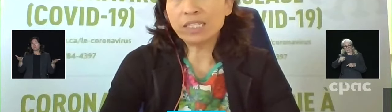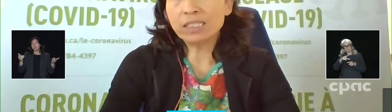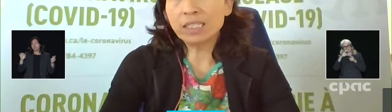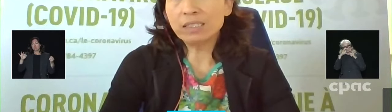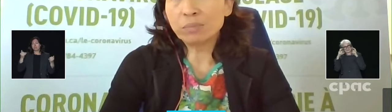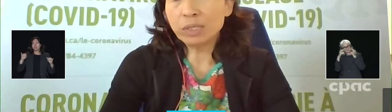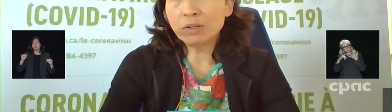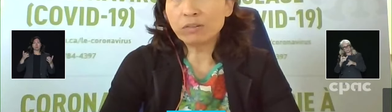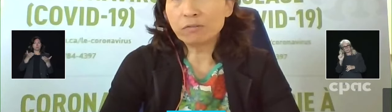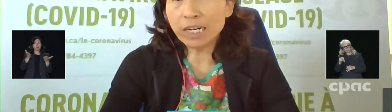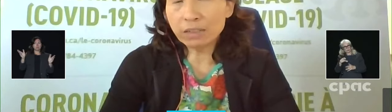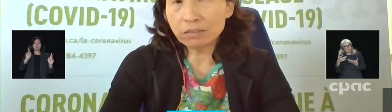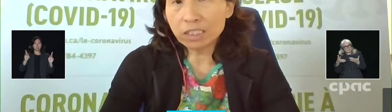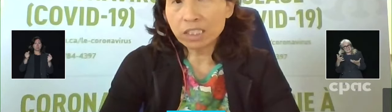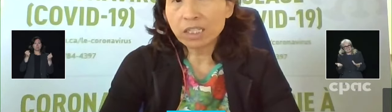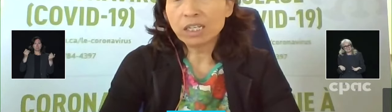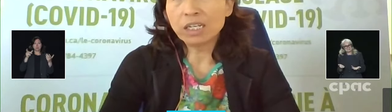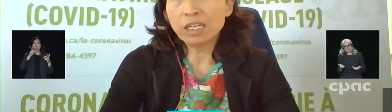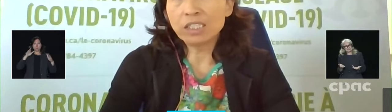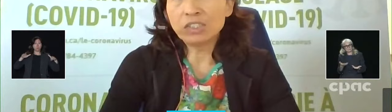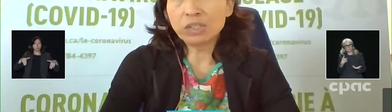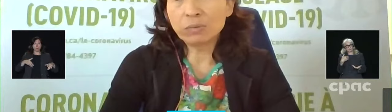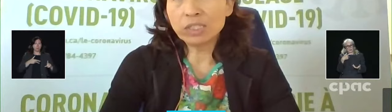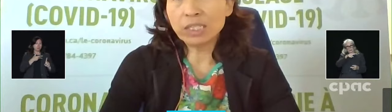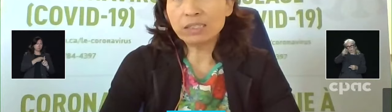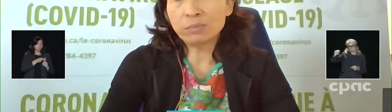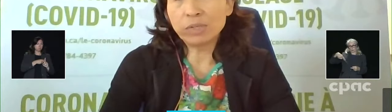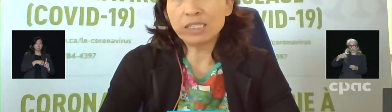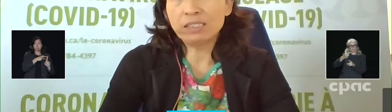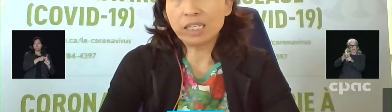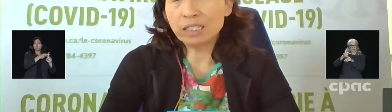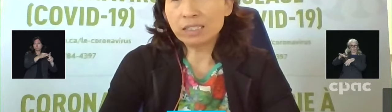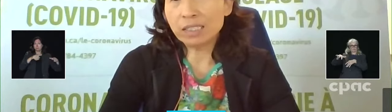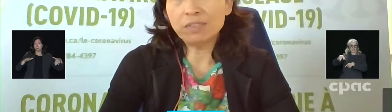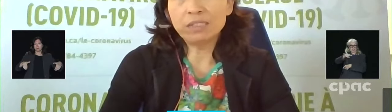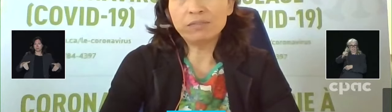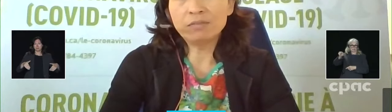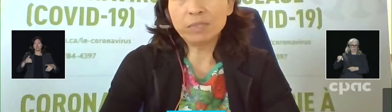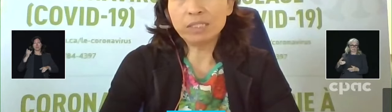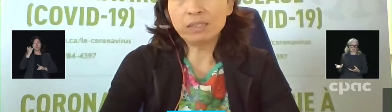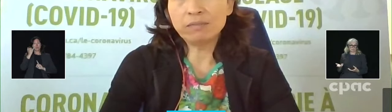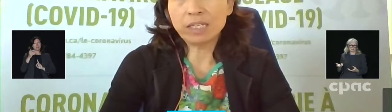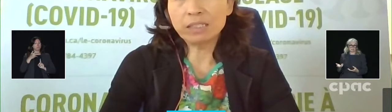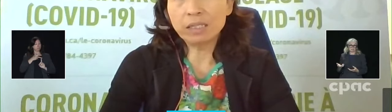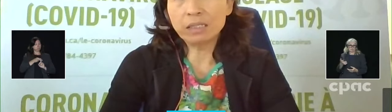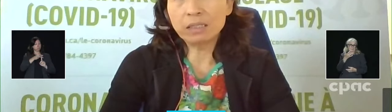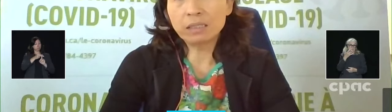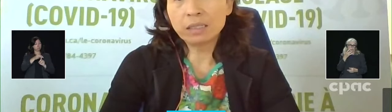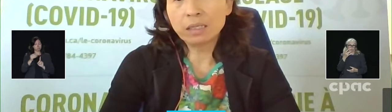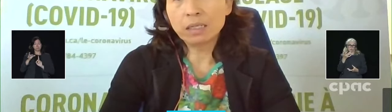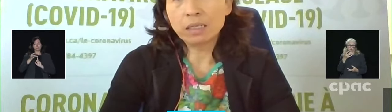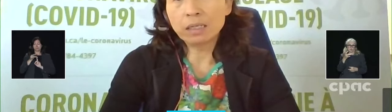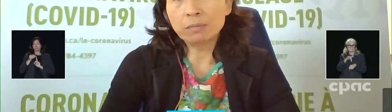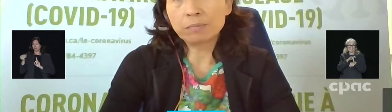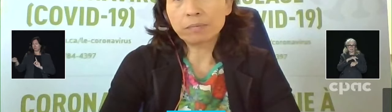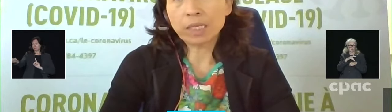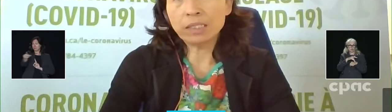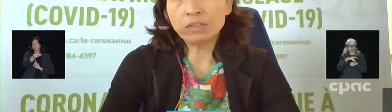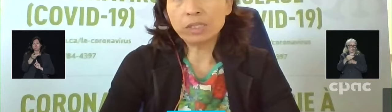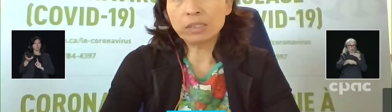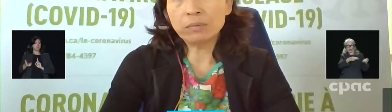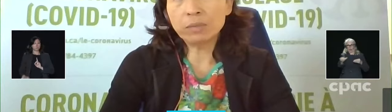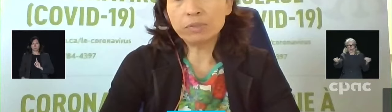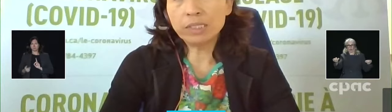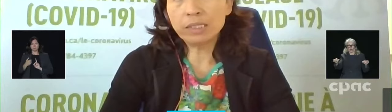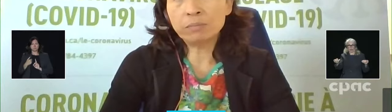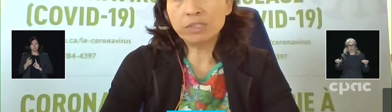lot of unvaccinated people around, you don't want to spread it to others, even if you've been vaccinated. I